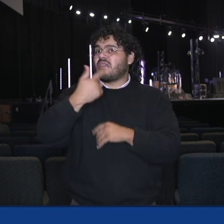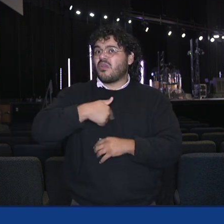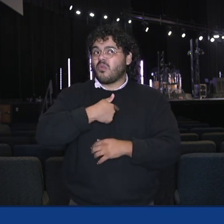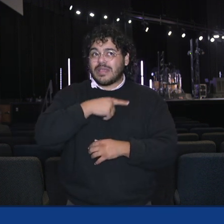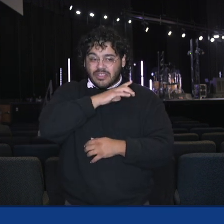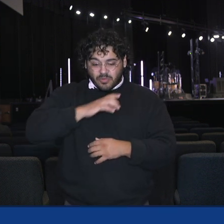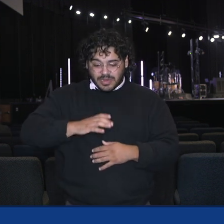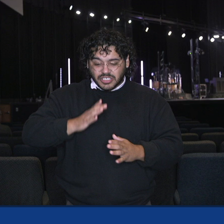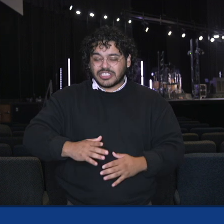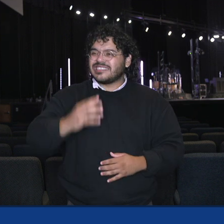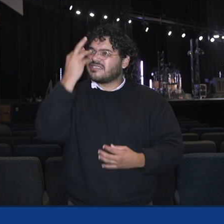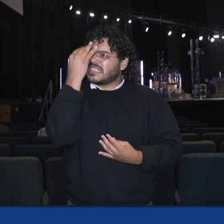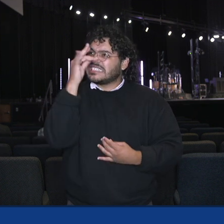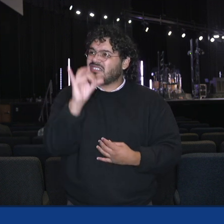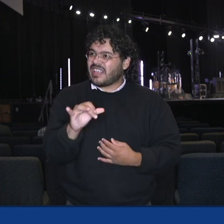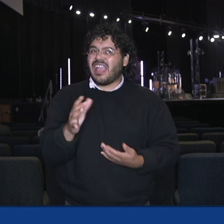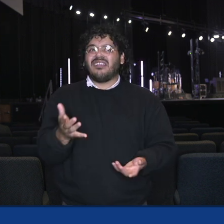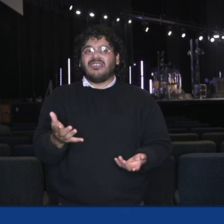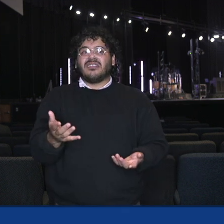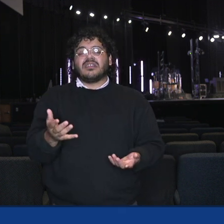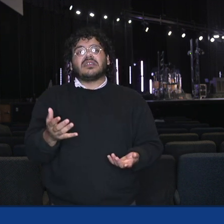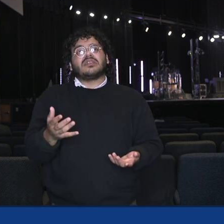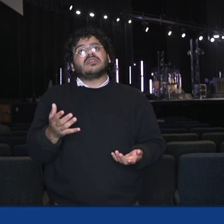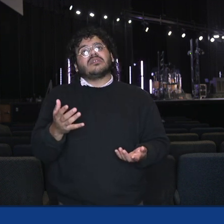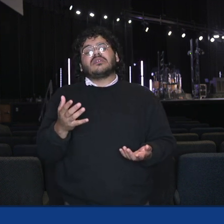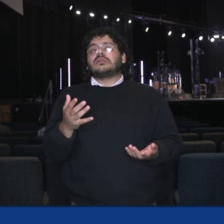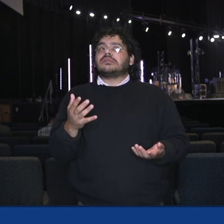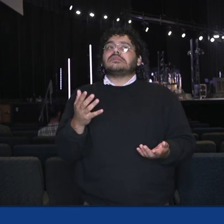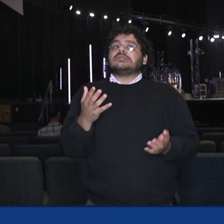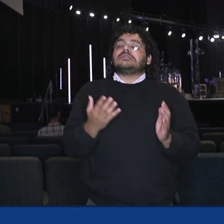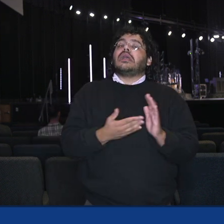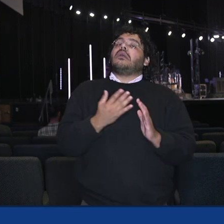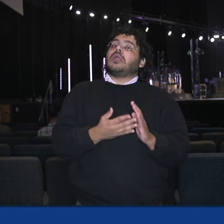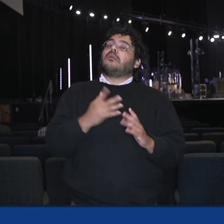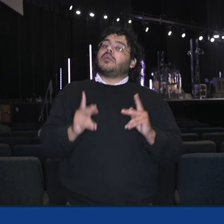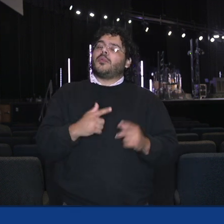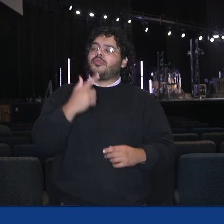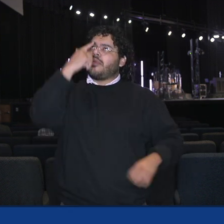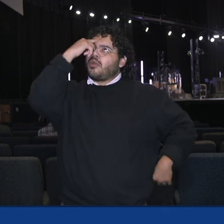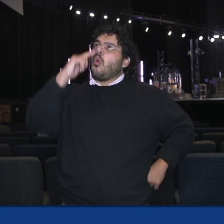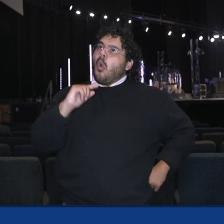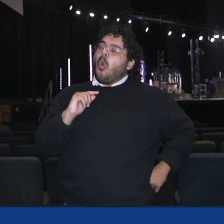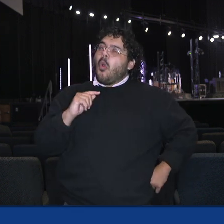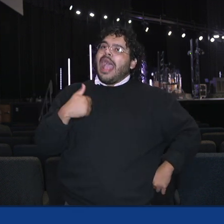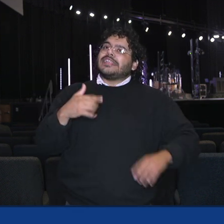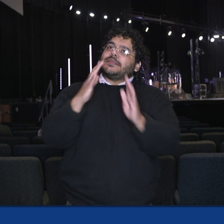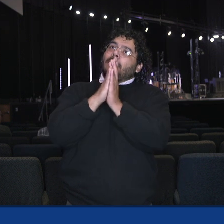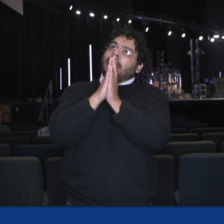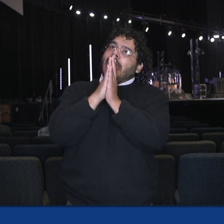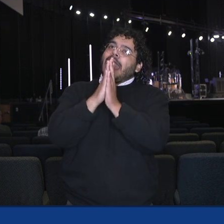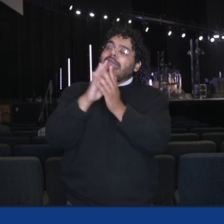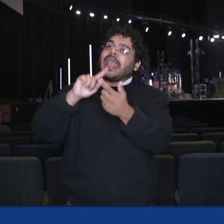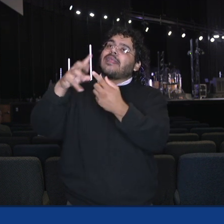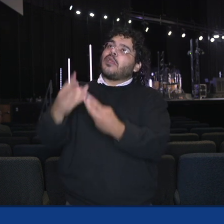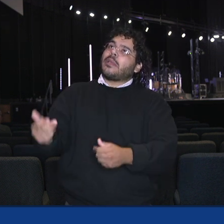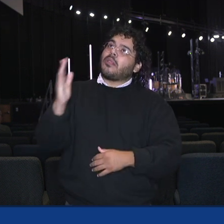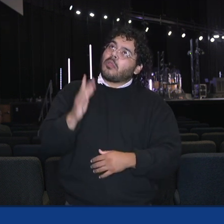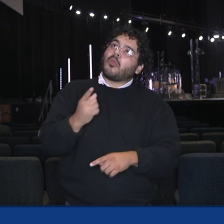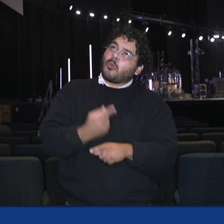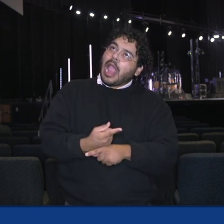Because a lot of times as Christians, the way we think about it is we're just supposed to pray it all away and pretend it isn't there. Okay, but that's not what we